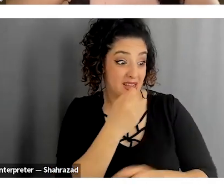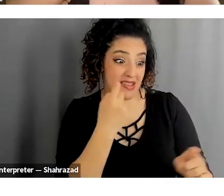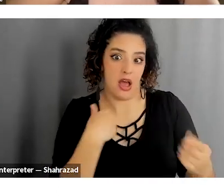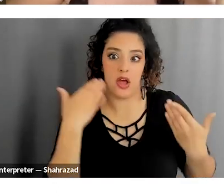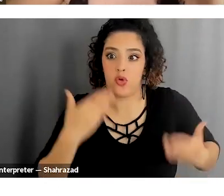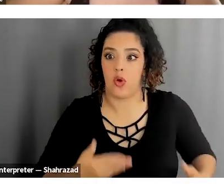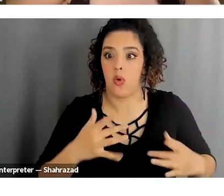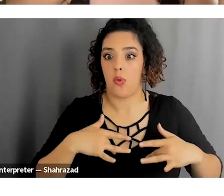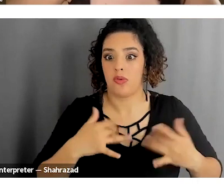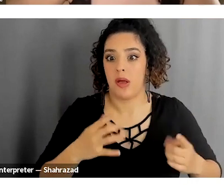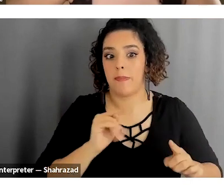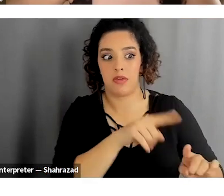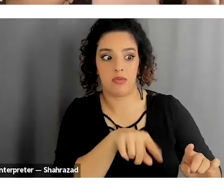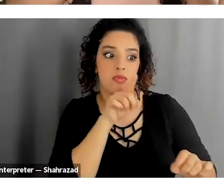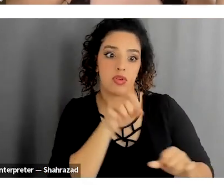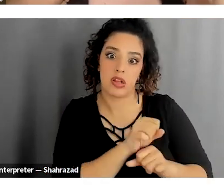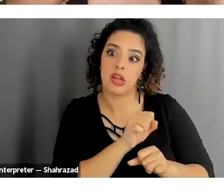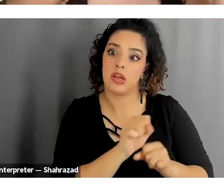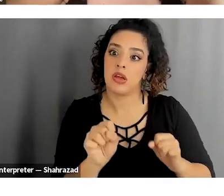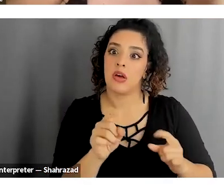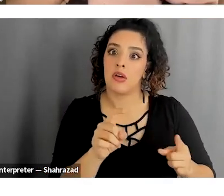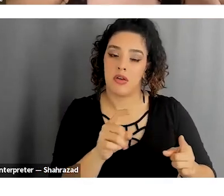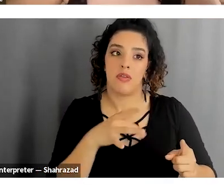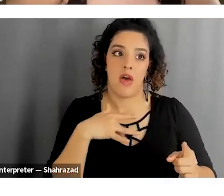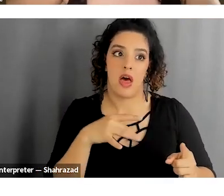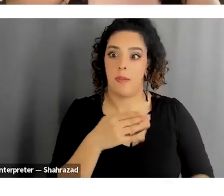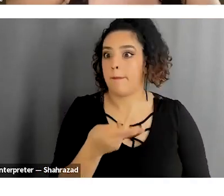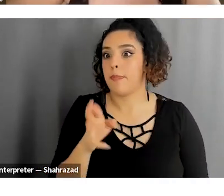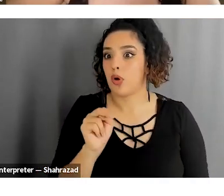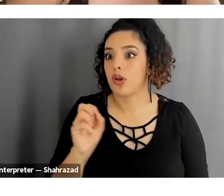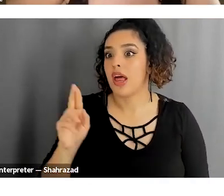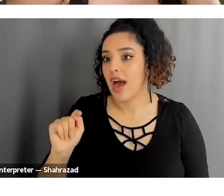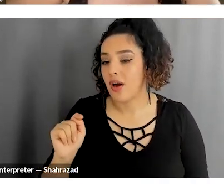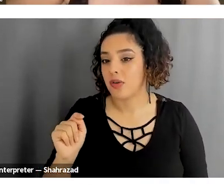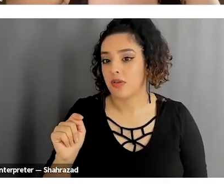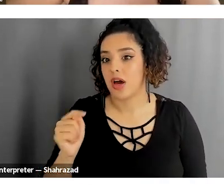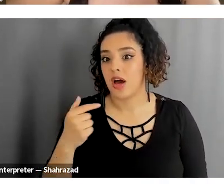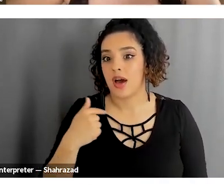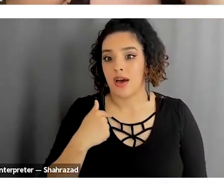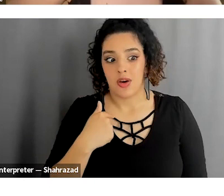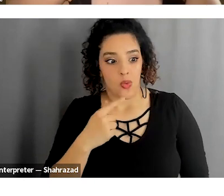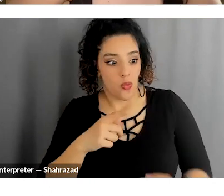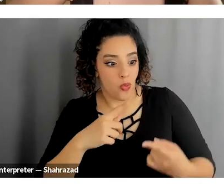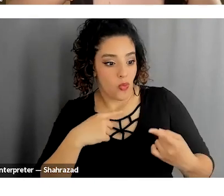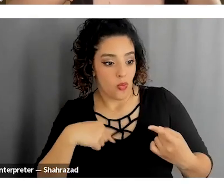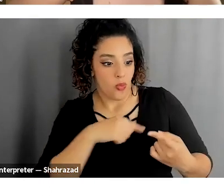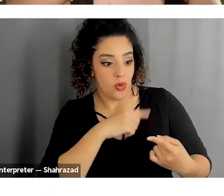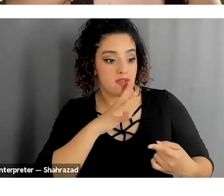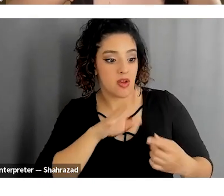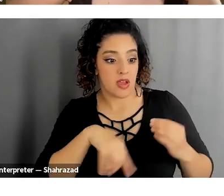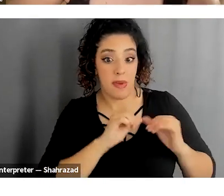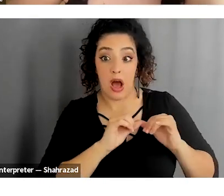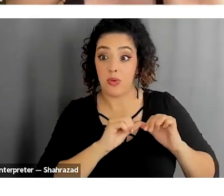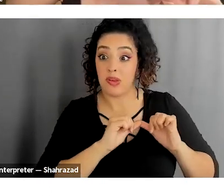so ironic when we talk about sustainability, that what it takes to sustain these sustainable systems that are inherently sustainable to